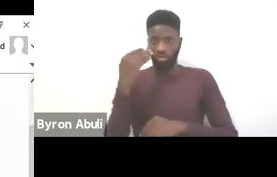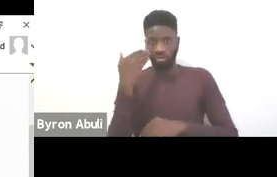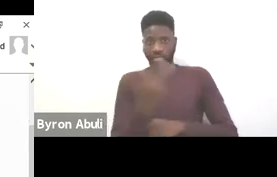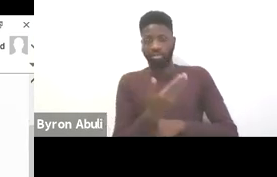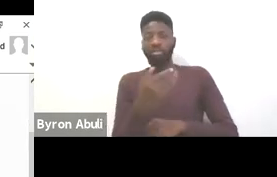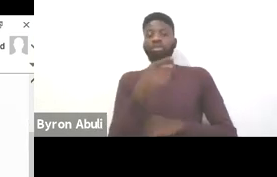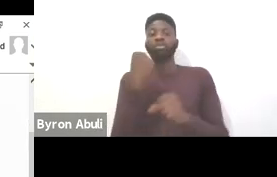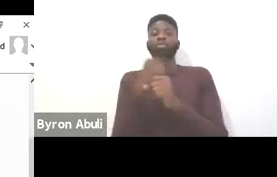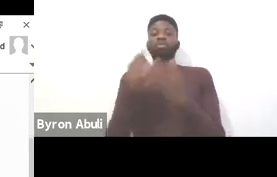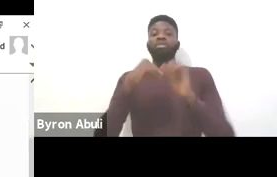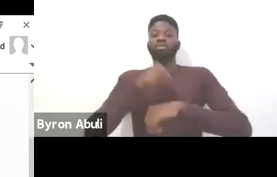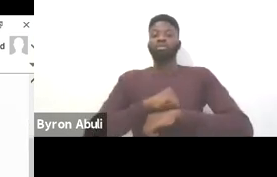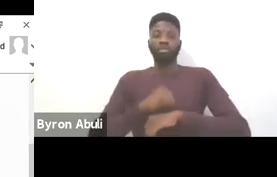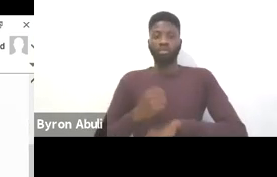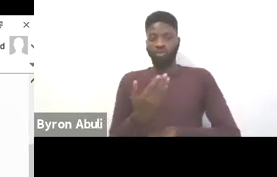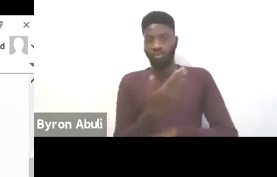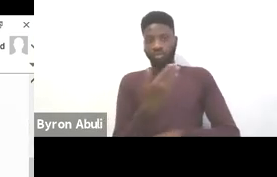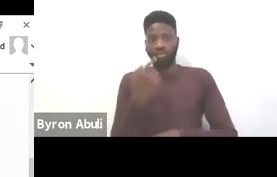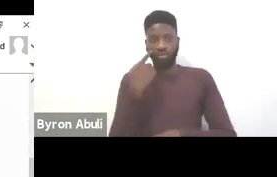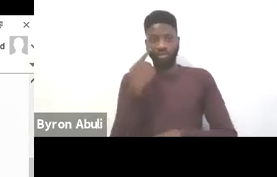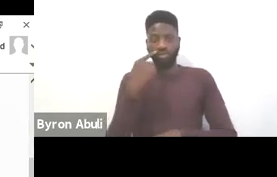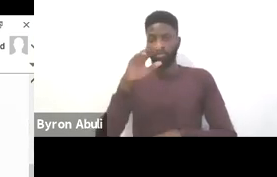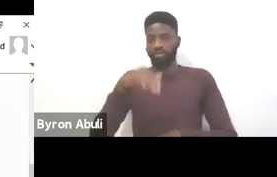school. Let's see.